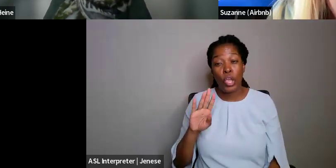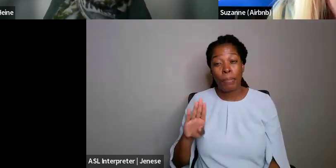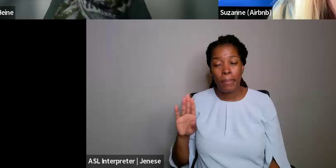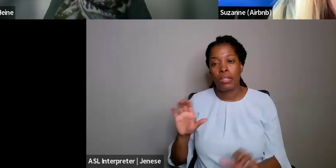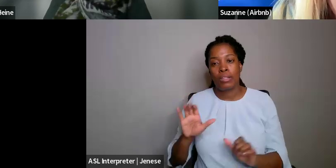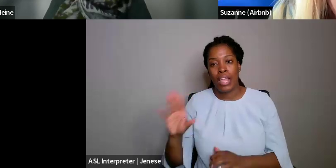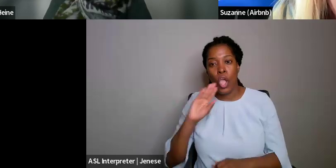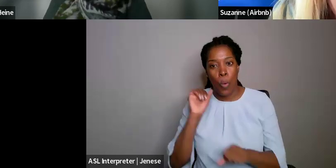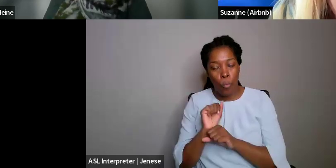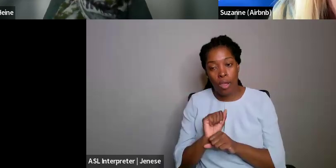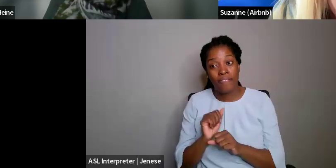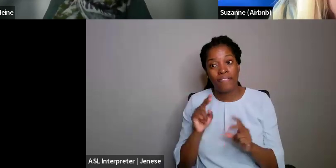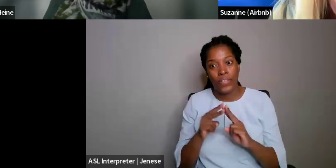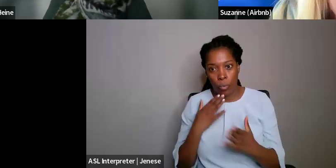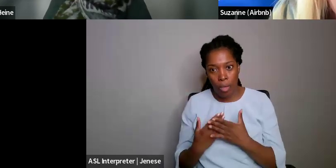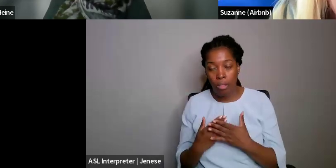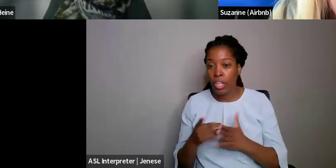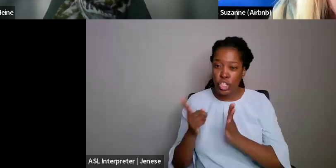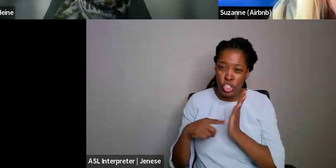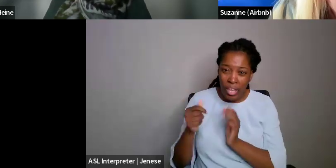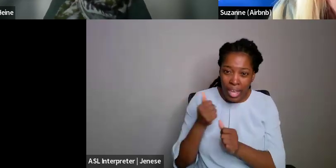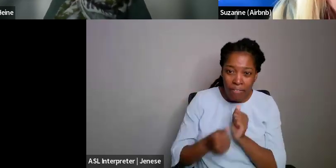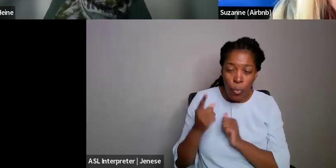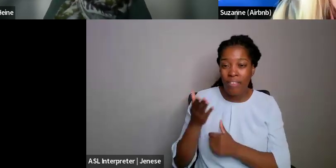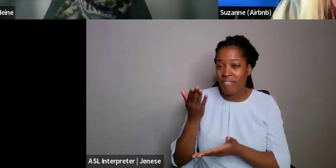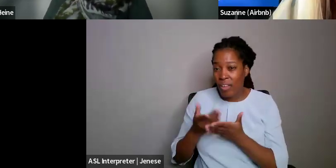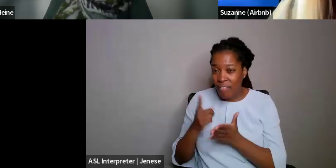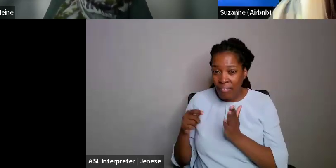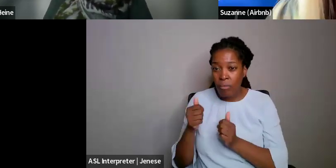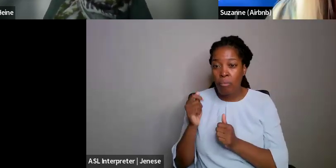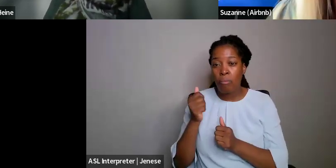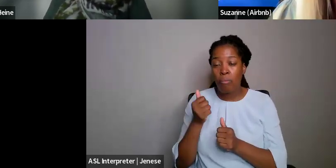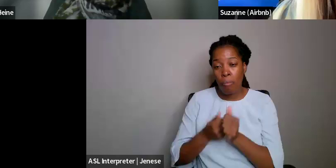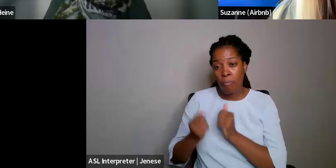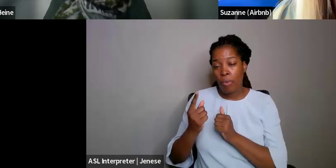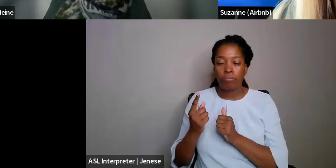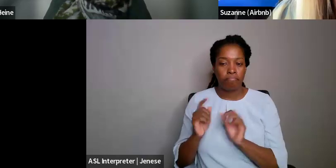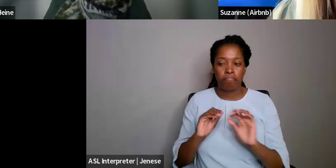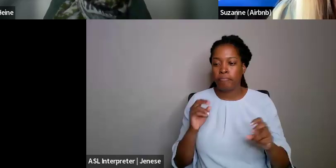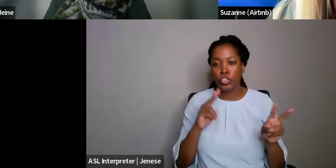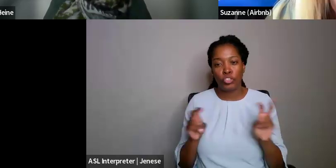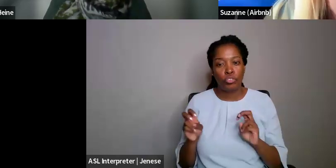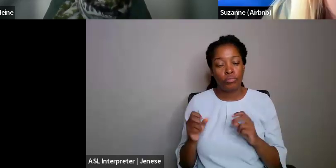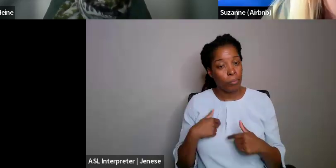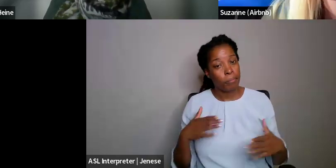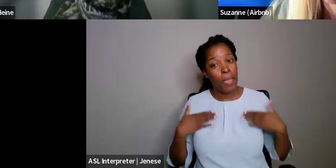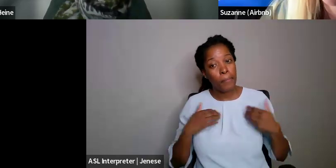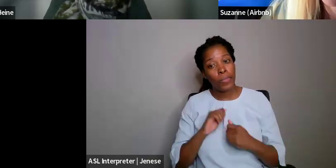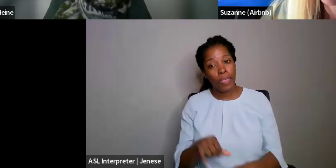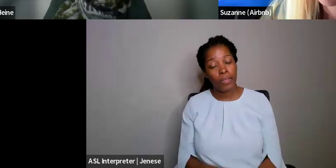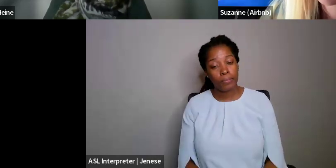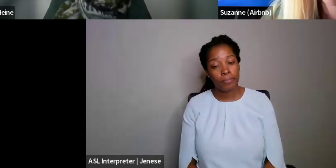everyone, they verify everyone so well. And I've really had no problems or no issues. So no, I'm actually happy with that.